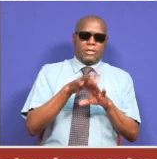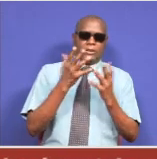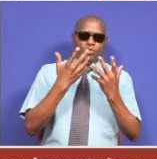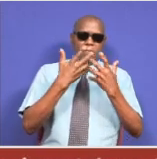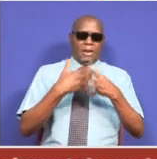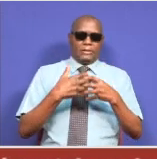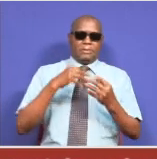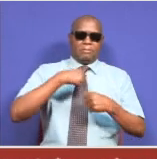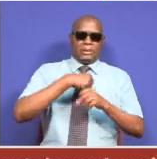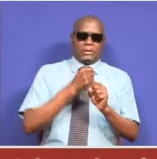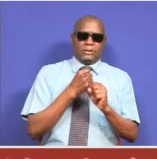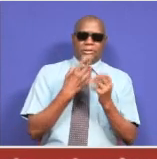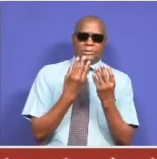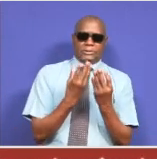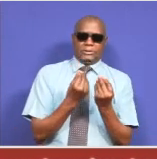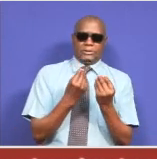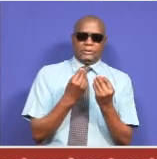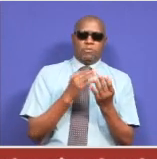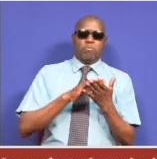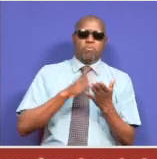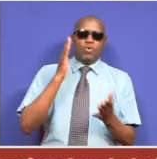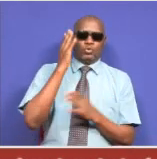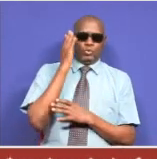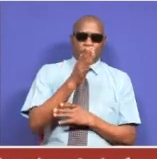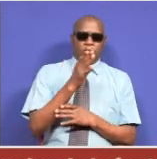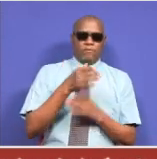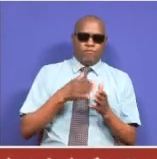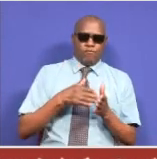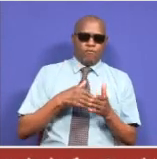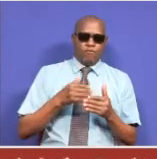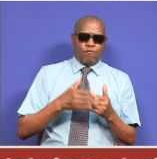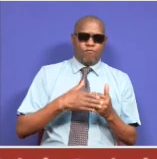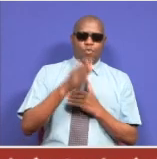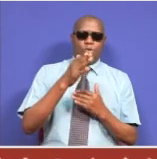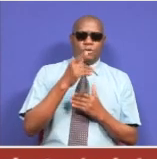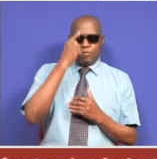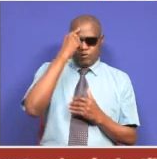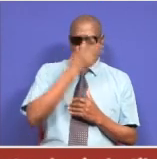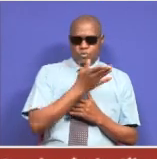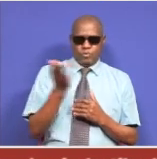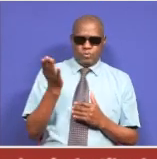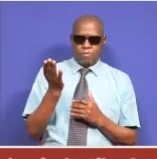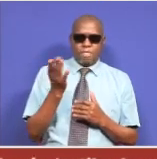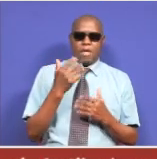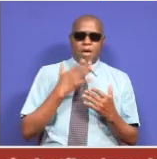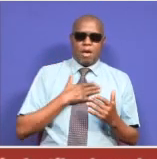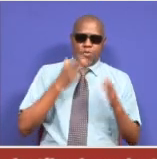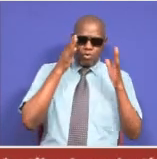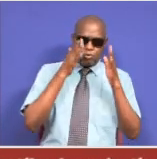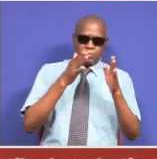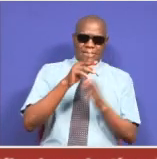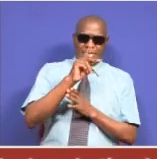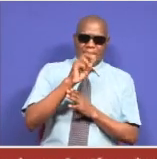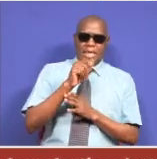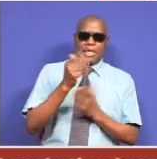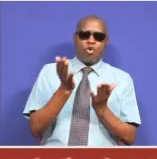easier and more straightforward for you. At KRA, our commitment is not only to collect